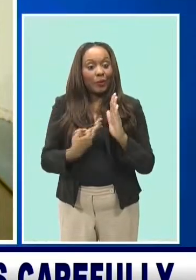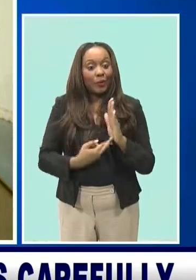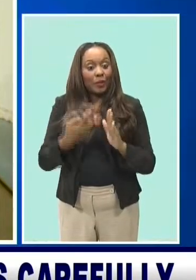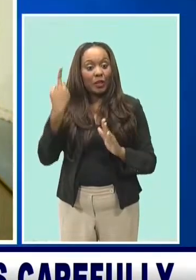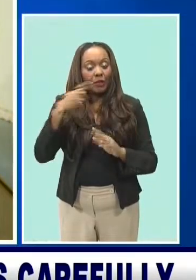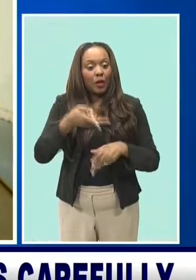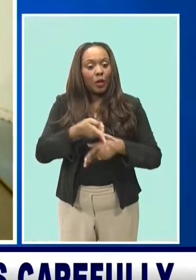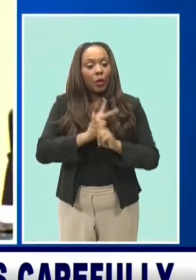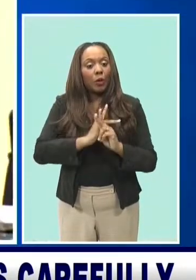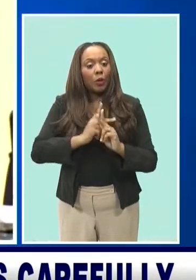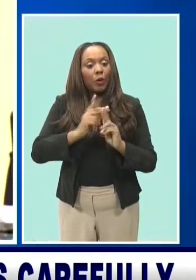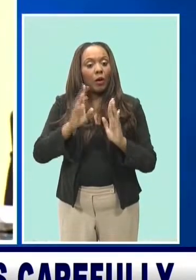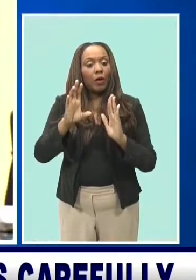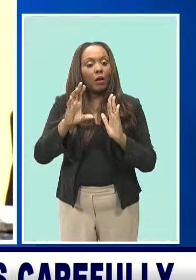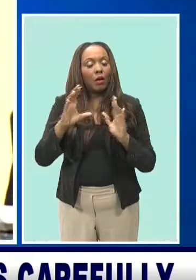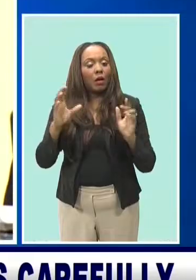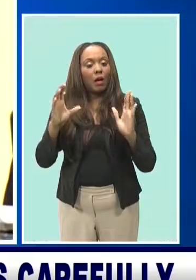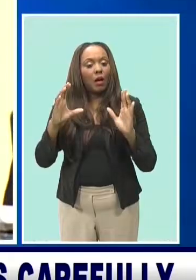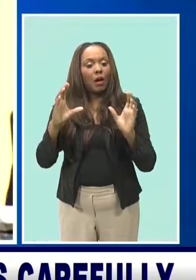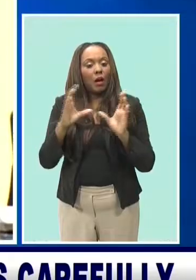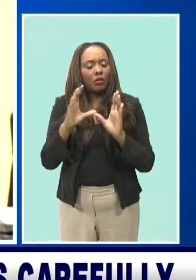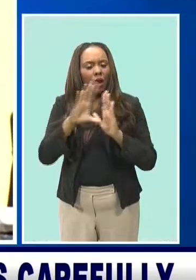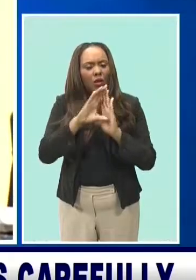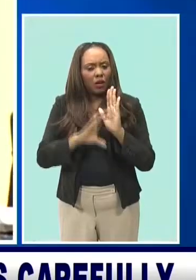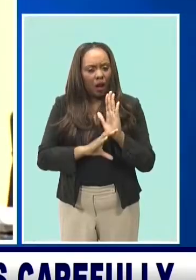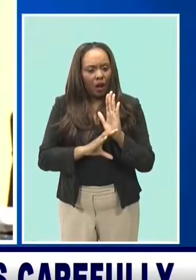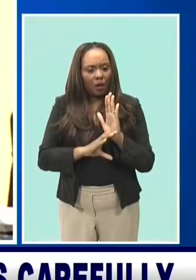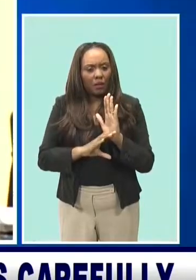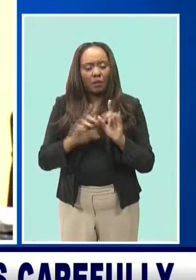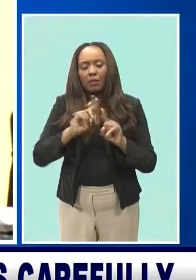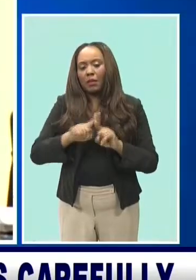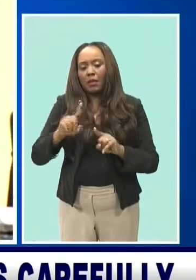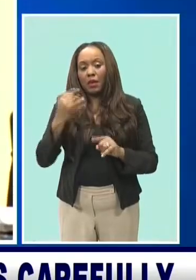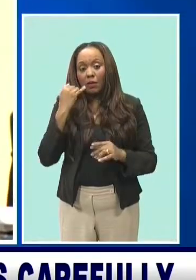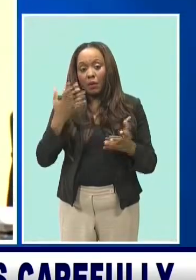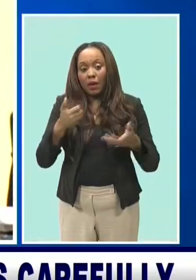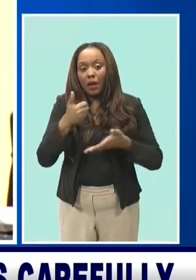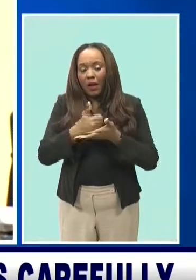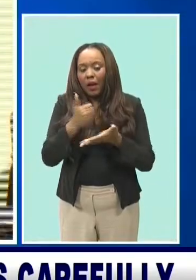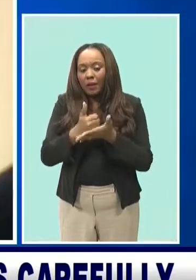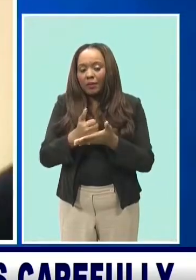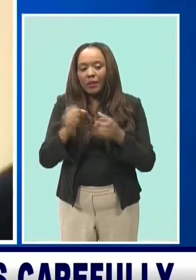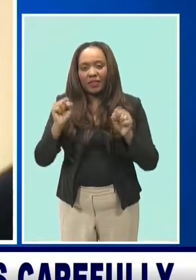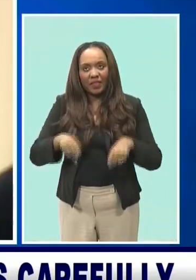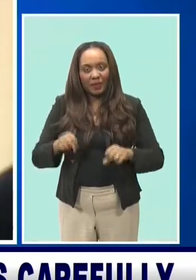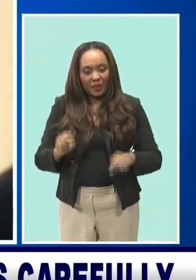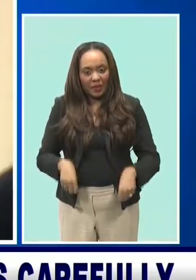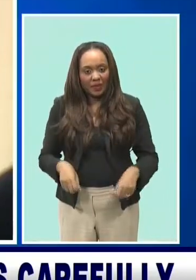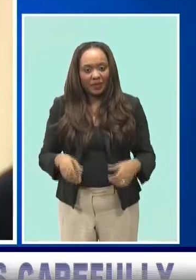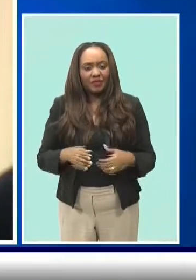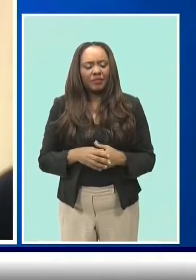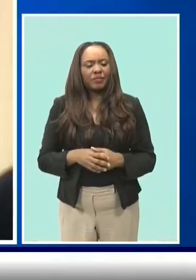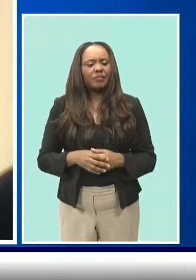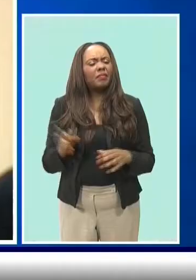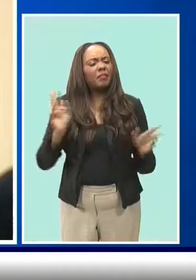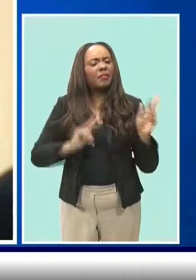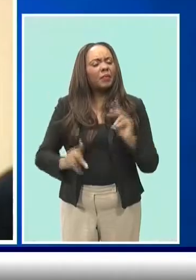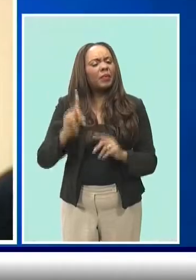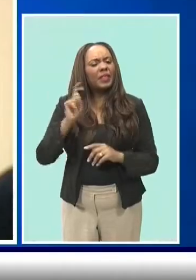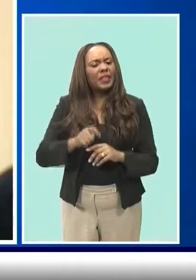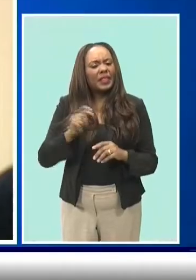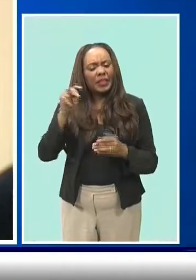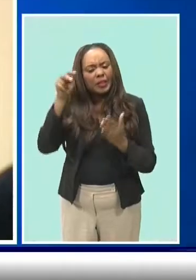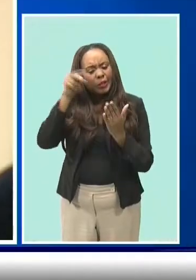the stipulations of a loan contract, help is always available. Persons need to get au fait with reading the fine print.